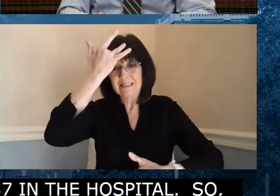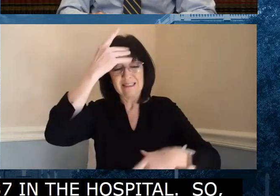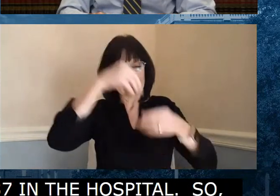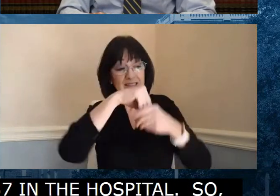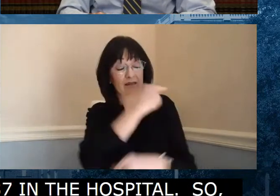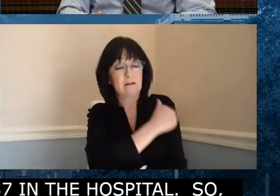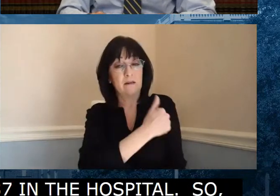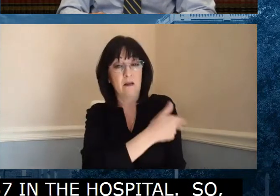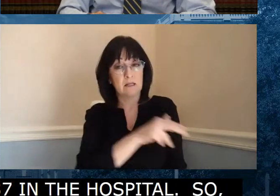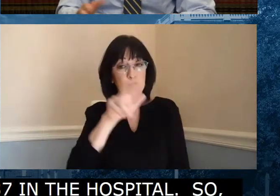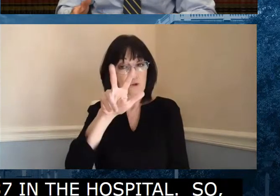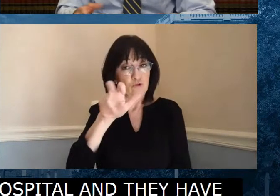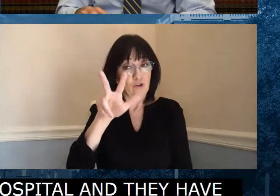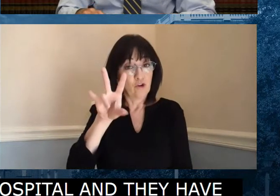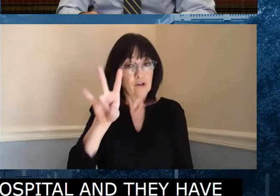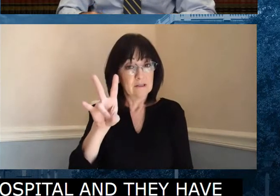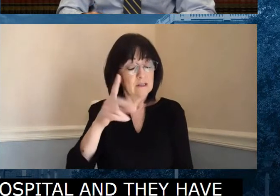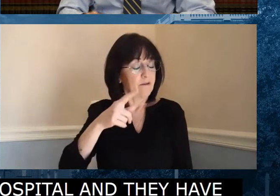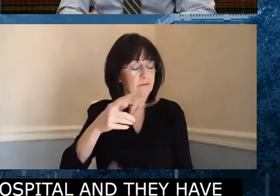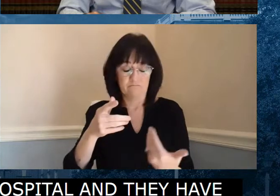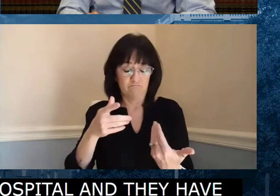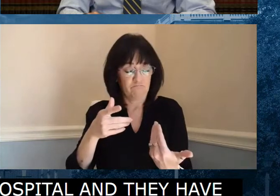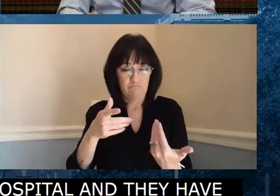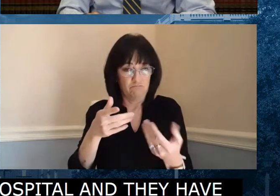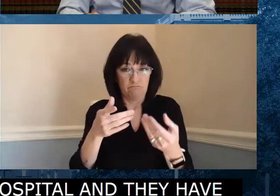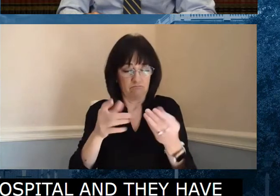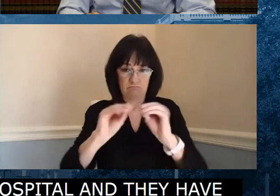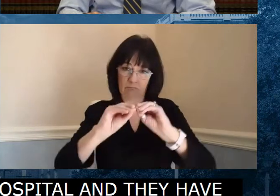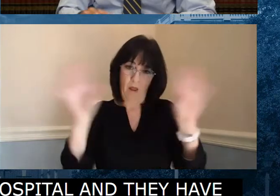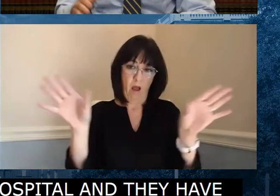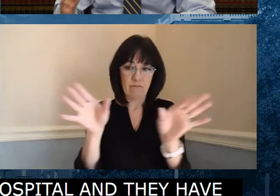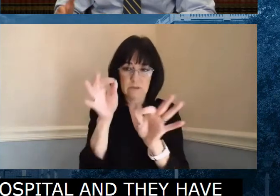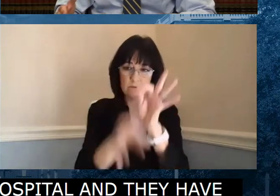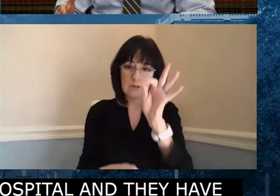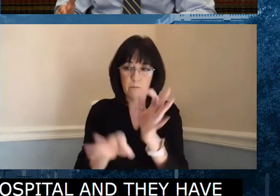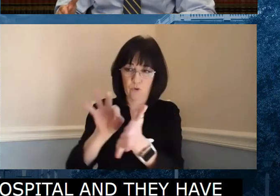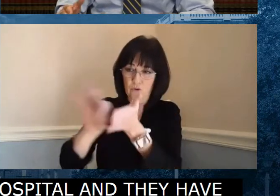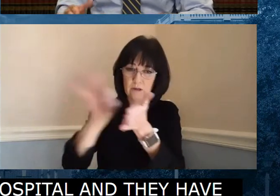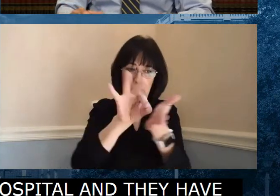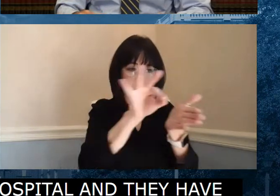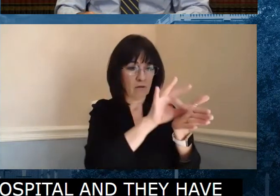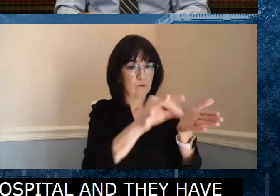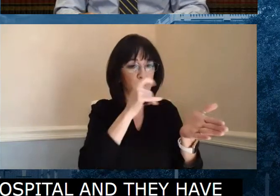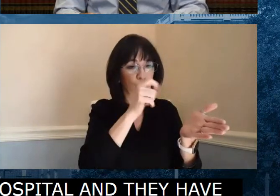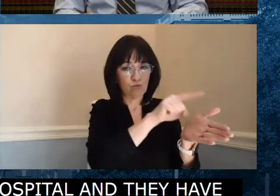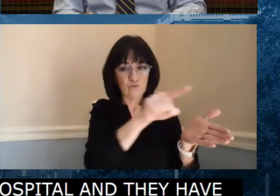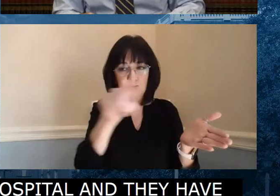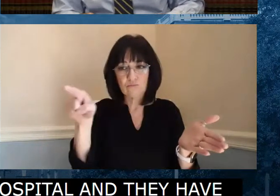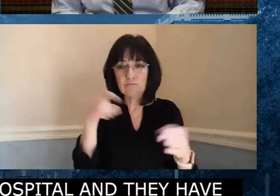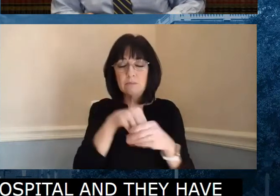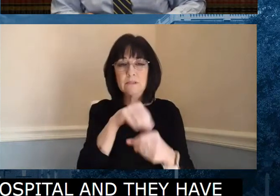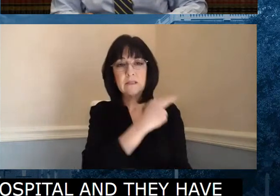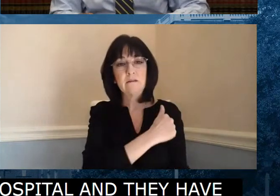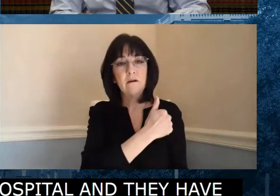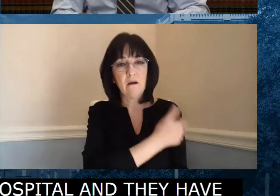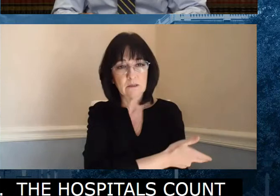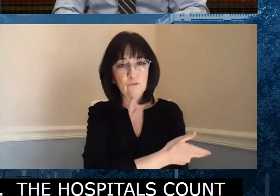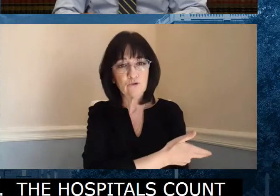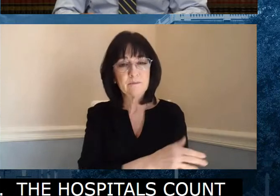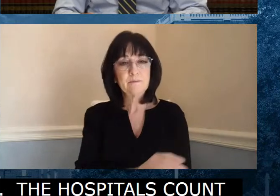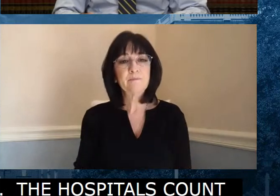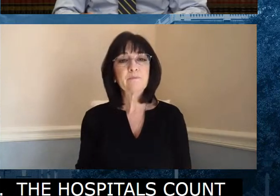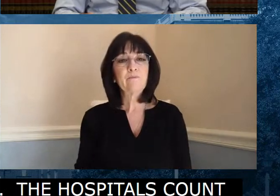positive. We can count them, the hospitals count them for us and then report. We hit a low in the latter part of August of